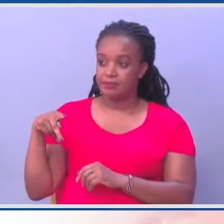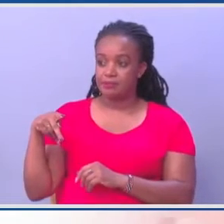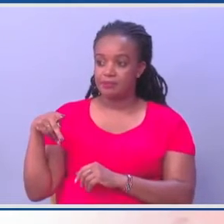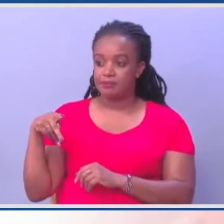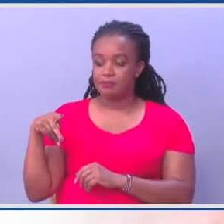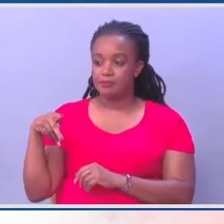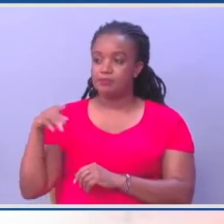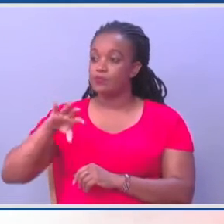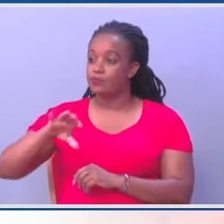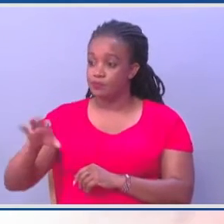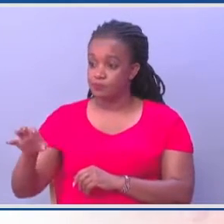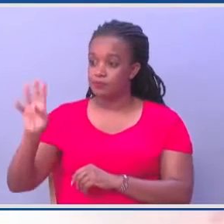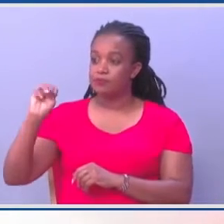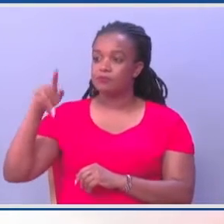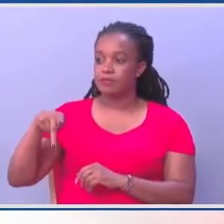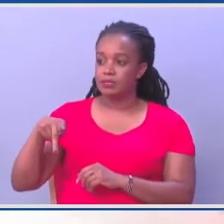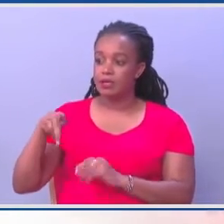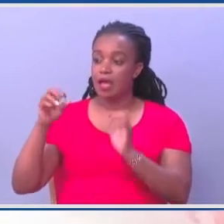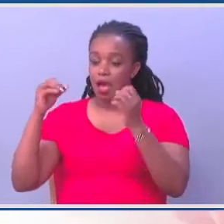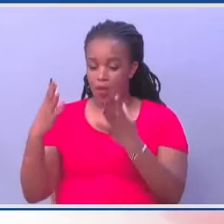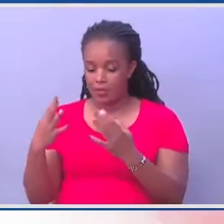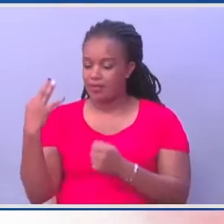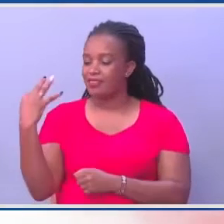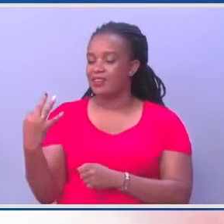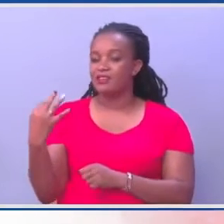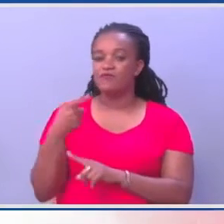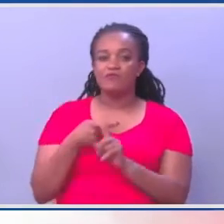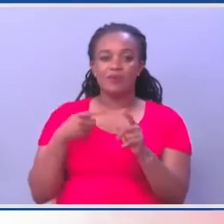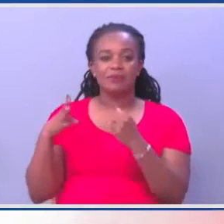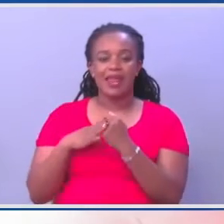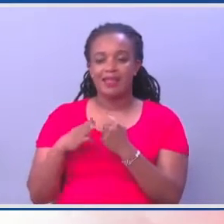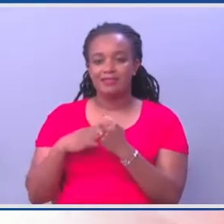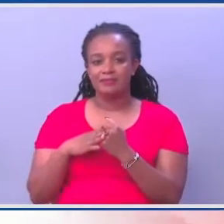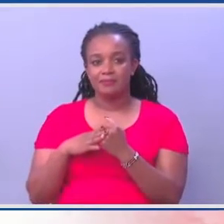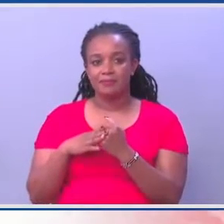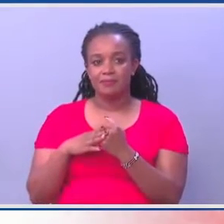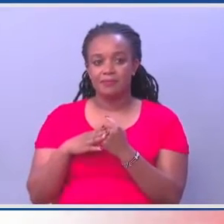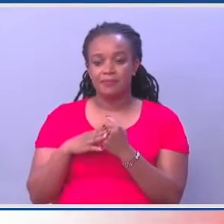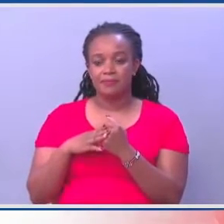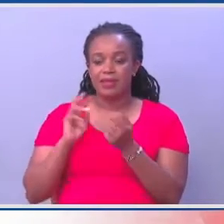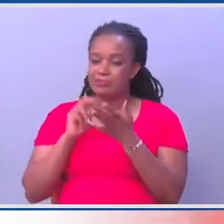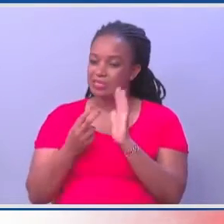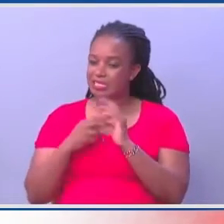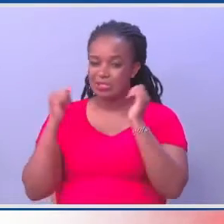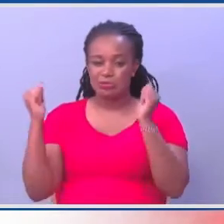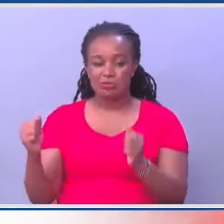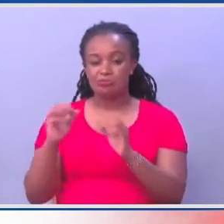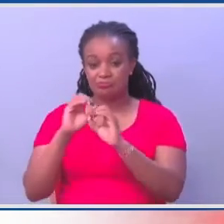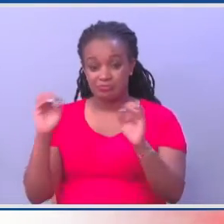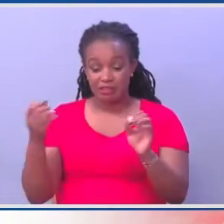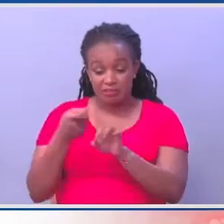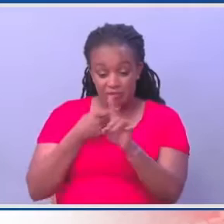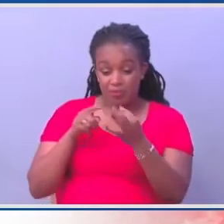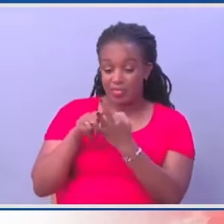that's constituency MPs, Yes. are 3 out of 9. That doesn't make you a stronghold. Okay? And of those